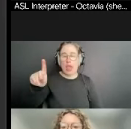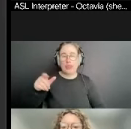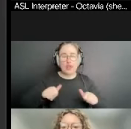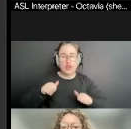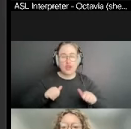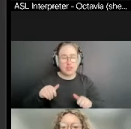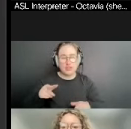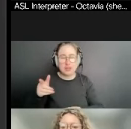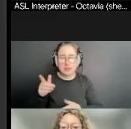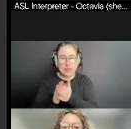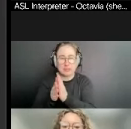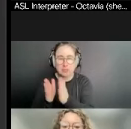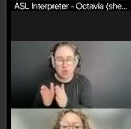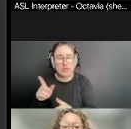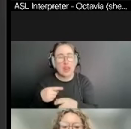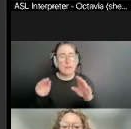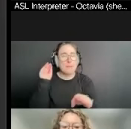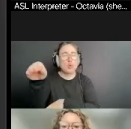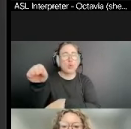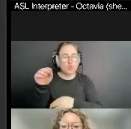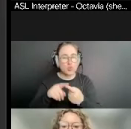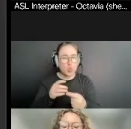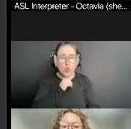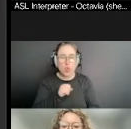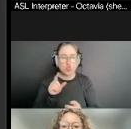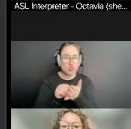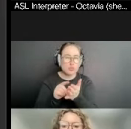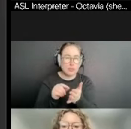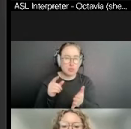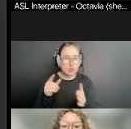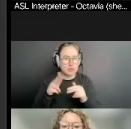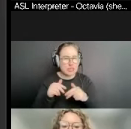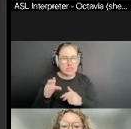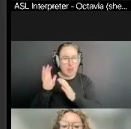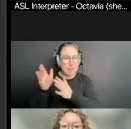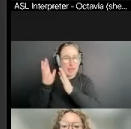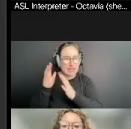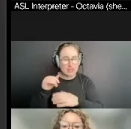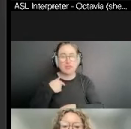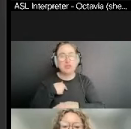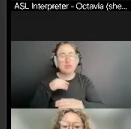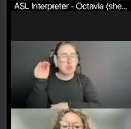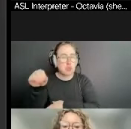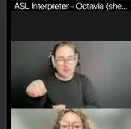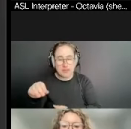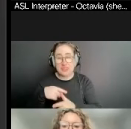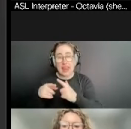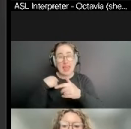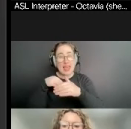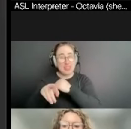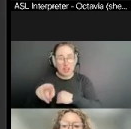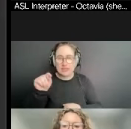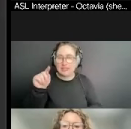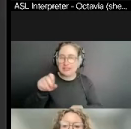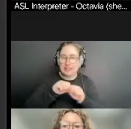and Mr. Pryor's place, which was the old newspaper building, was abandoned. So that's how I got in it. And when I got in there, the TV station